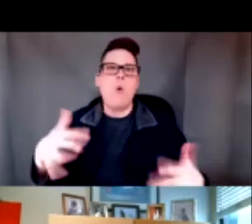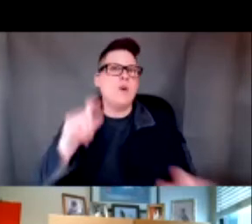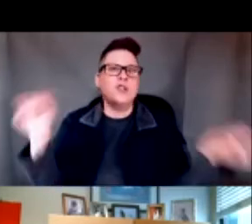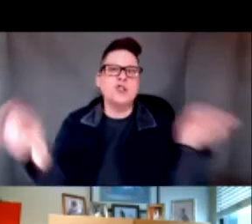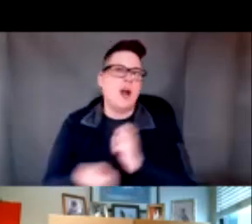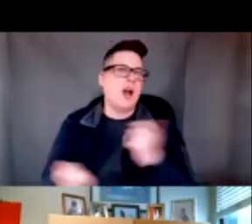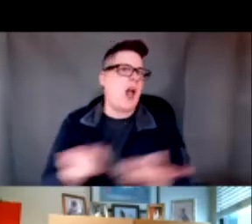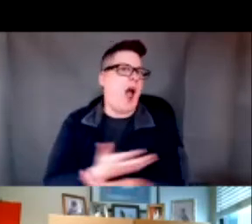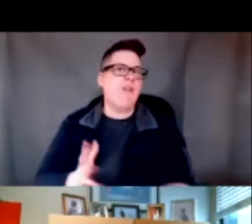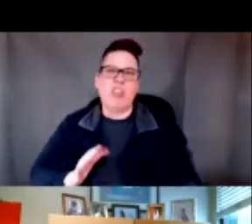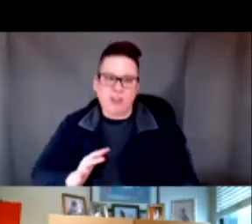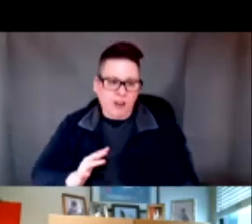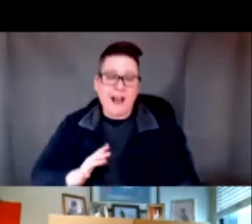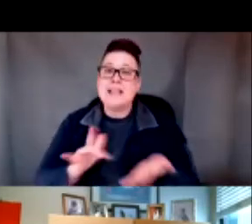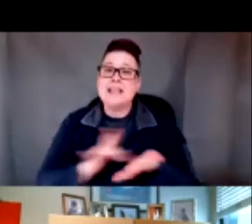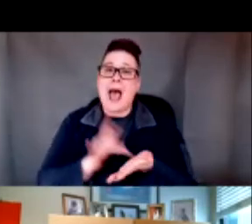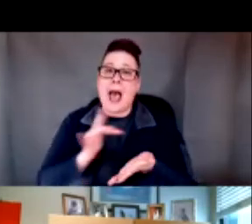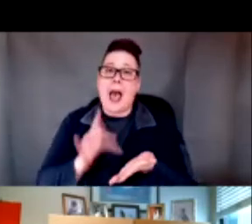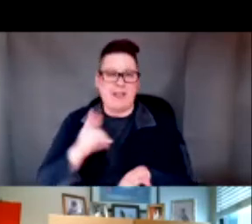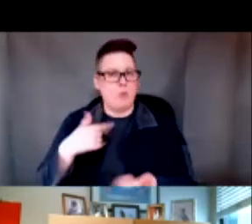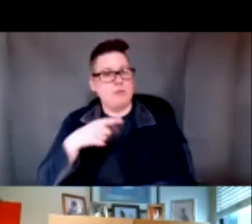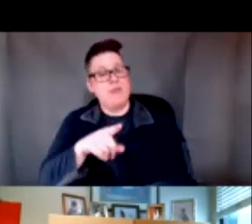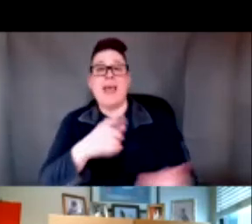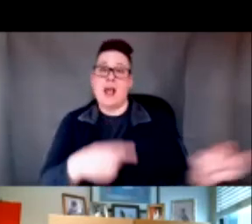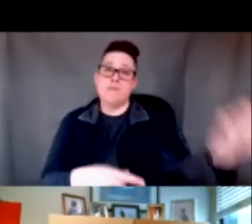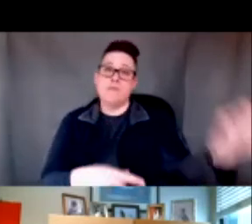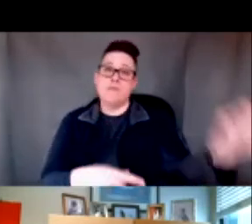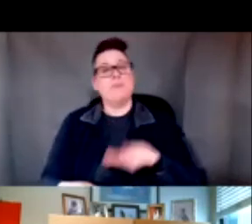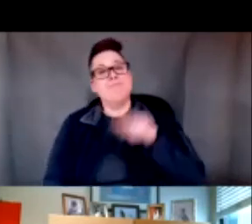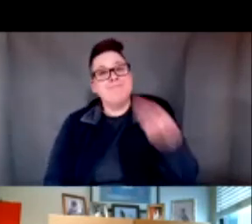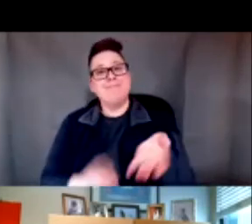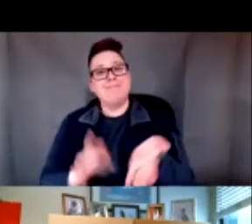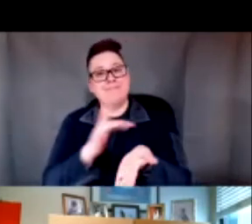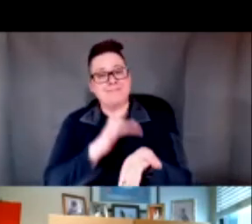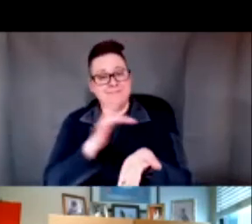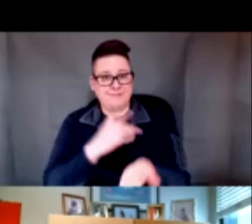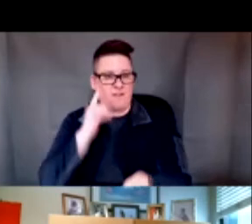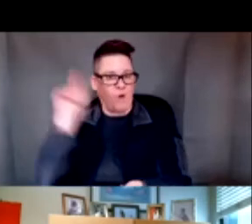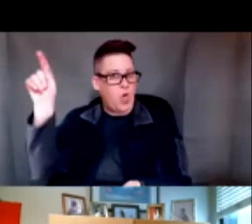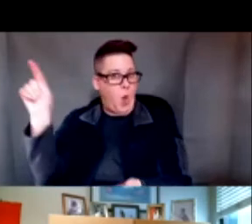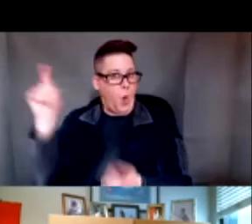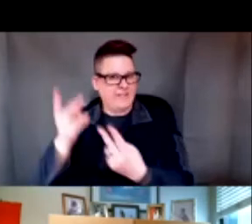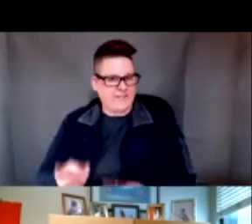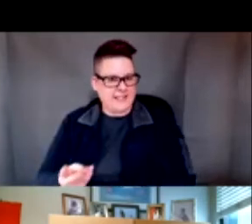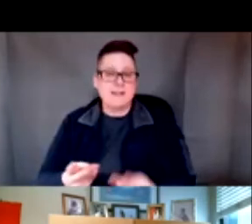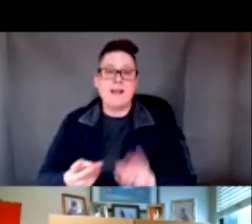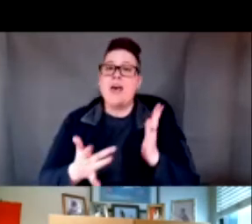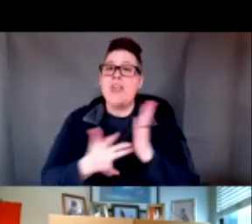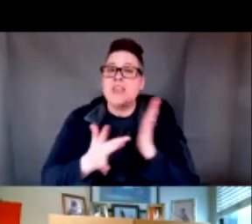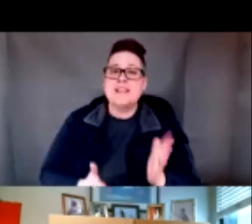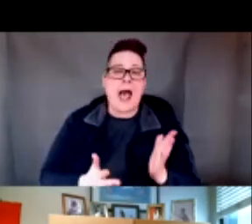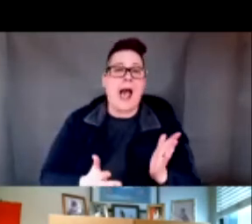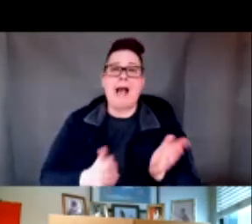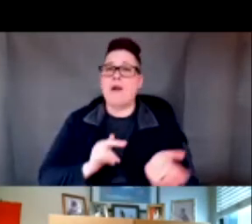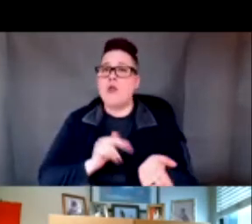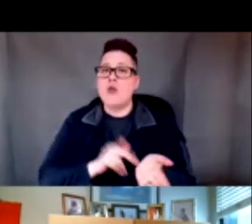us. The tablet is given at check-in at the above visits, and the tech or nurse or provider does not have to remember to give